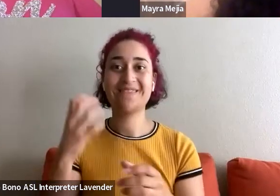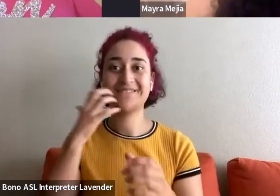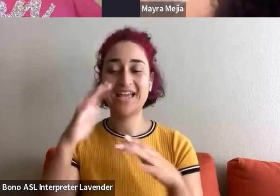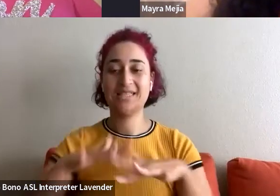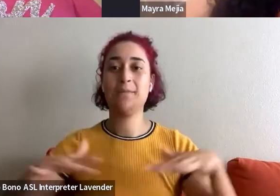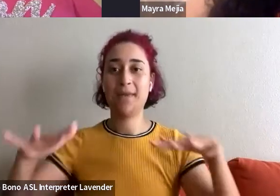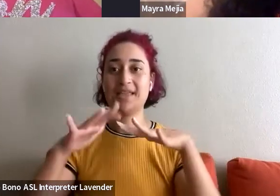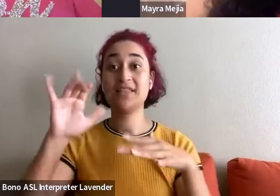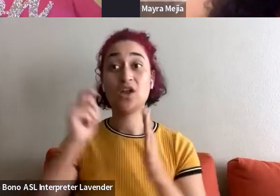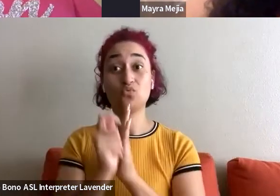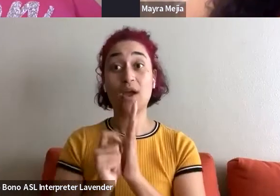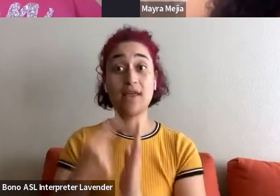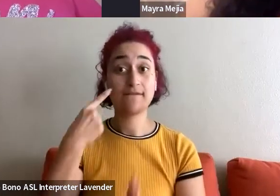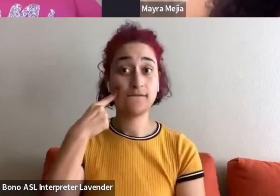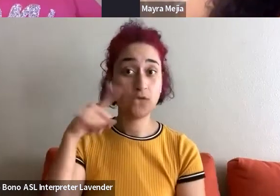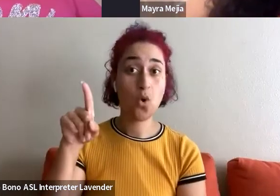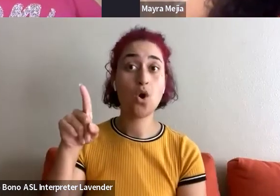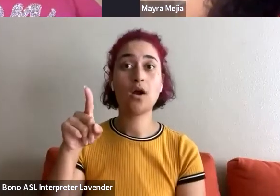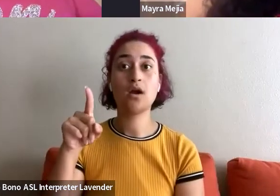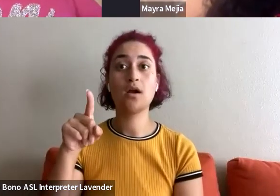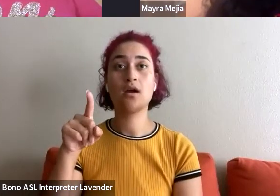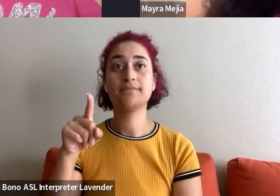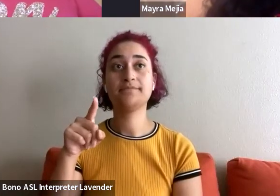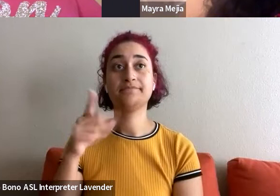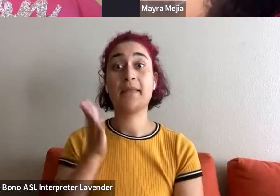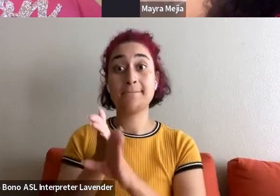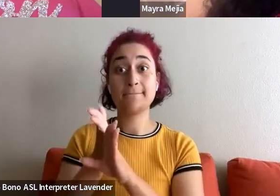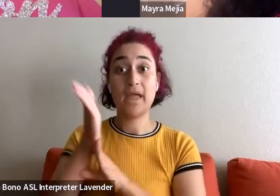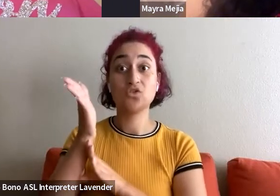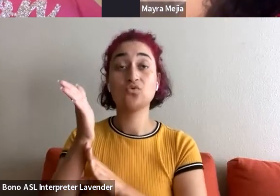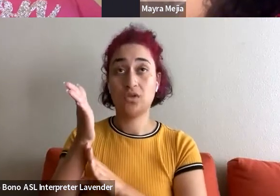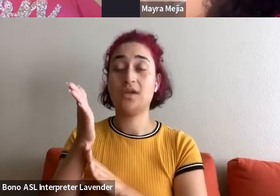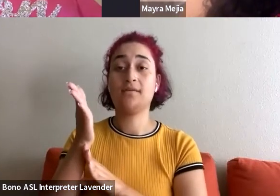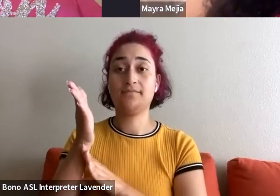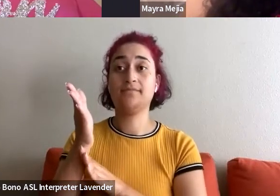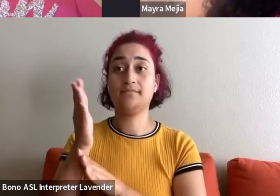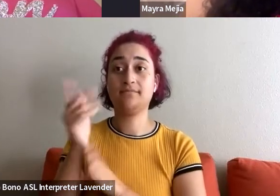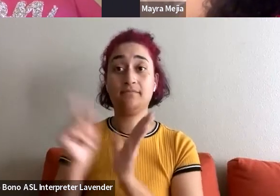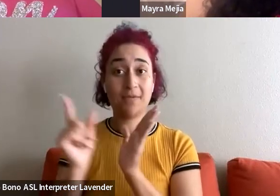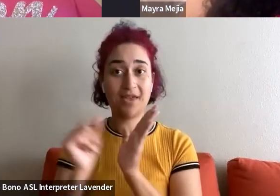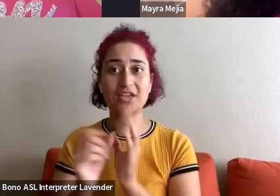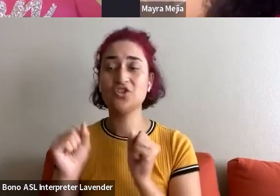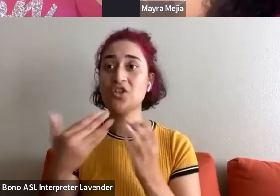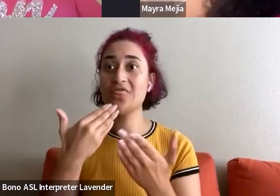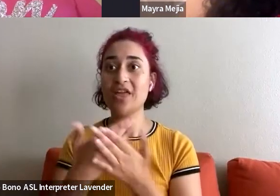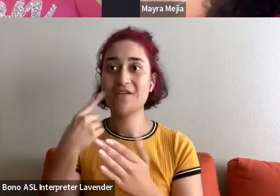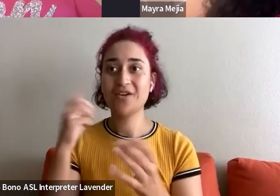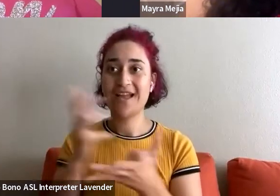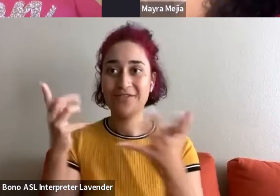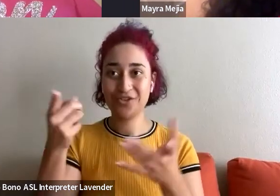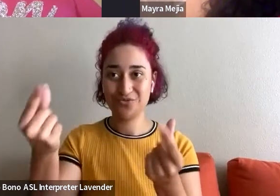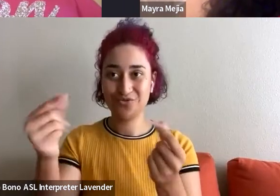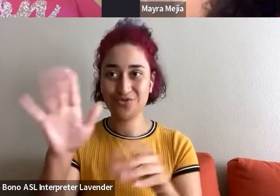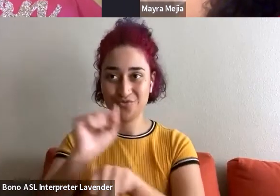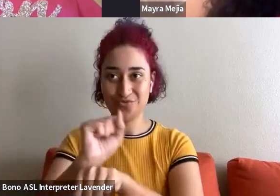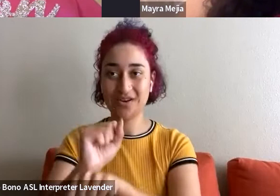are writing for mainstream publications. So I want to thank you for your work, everything that you do. As I always say,